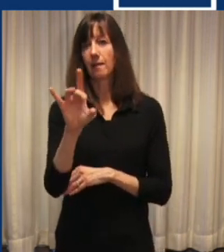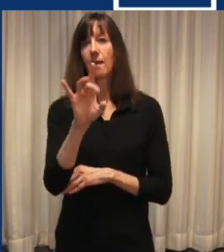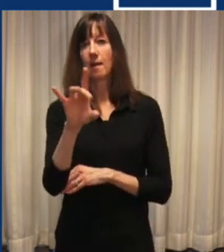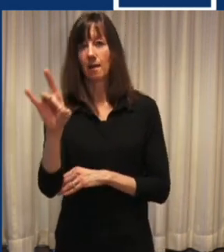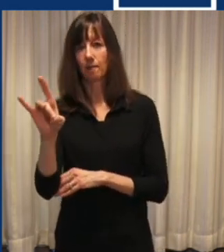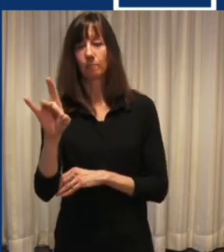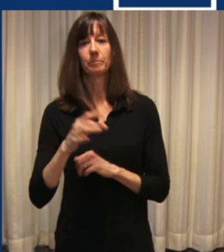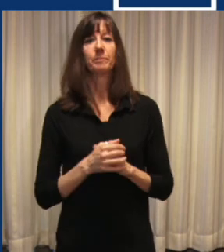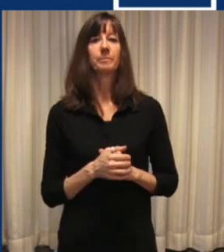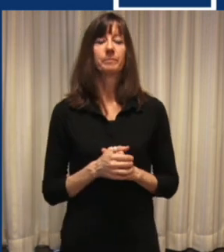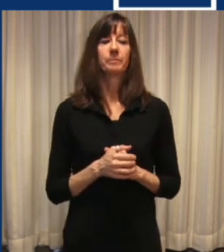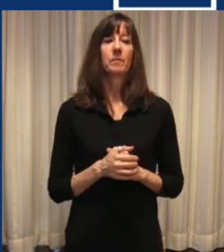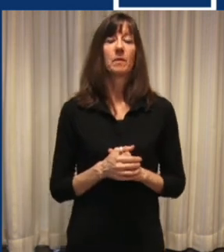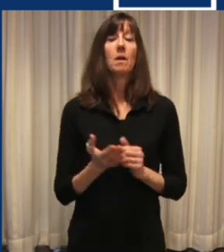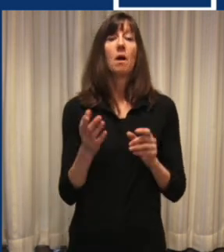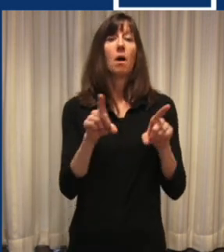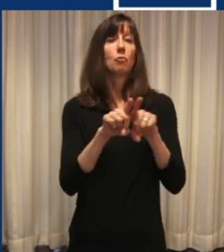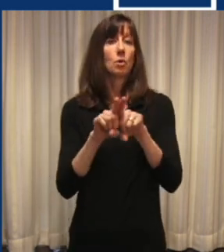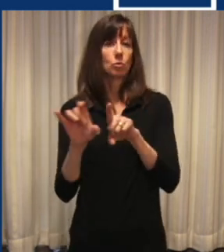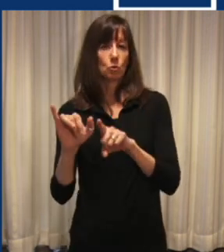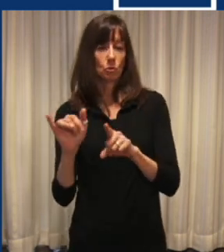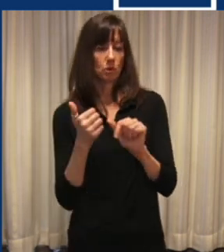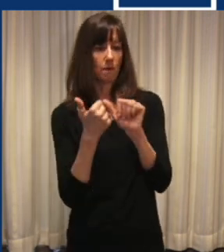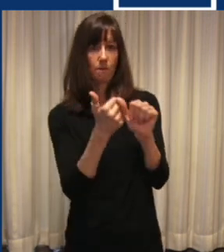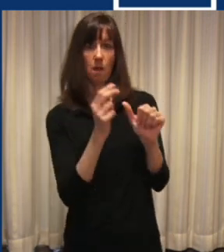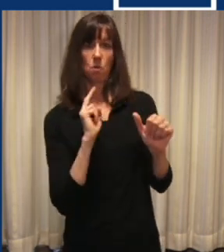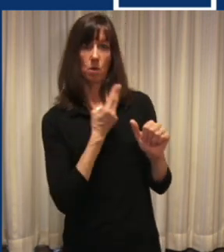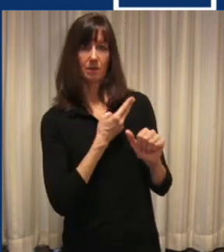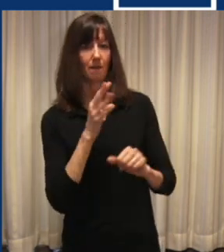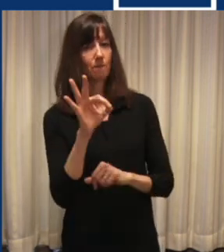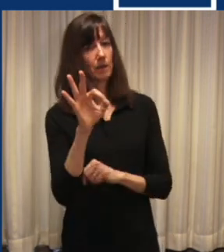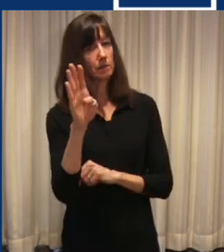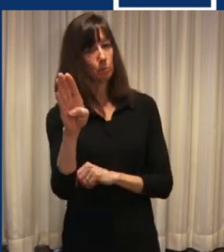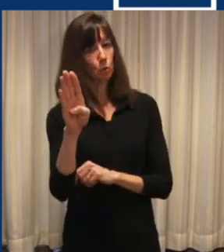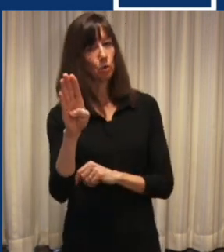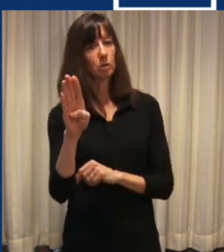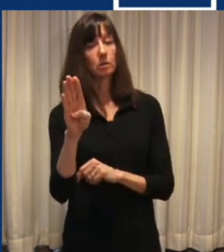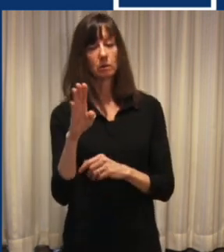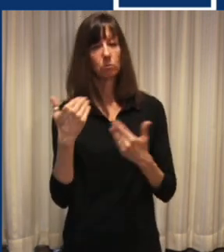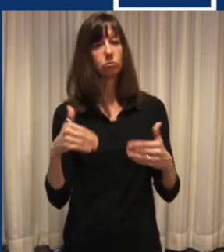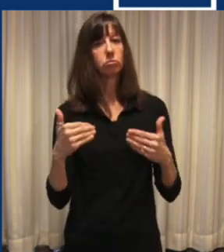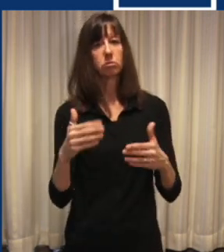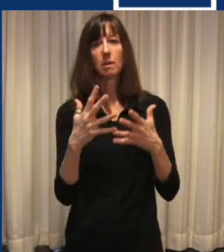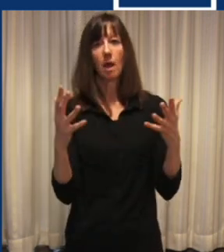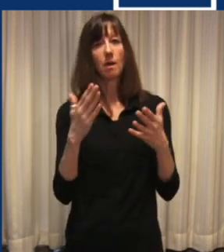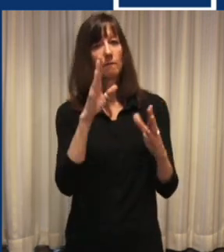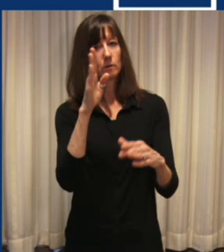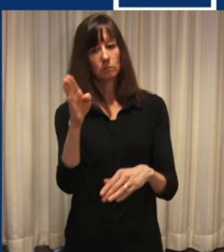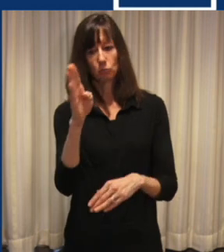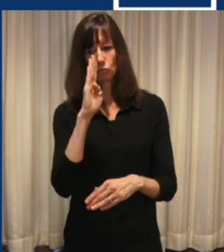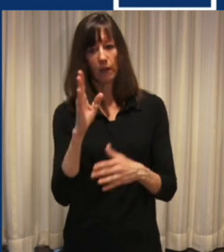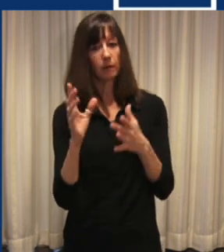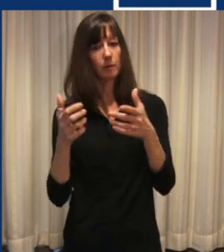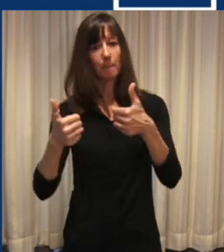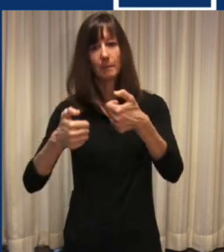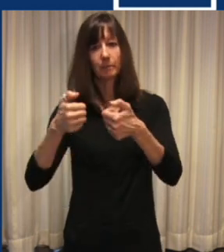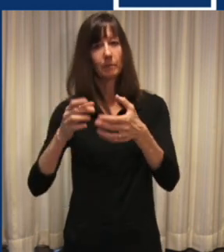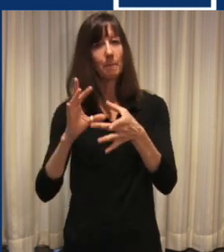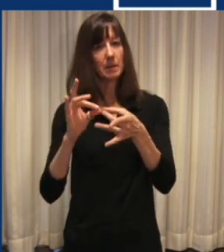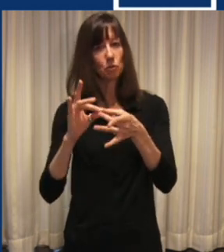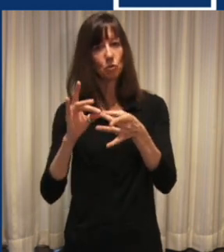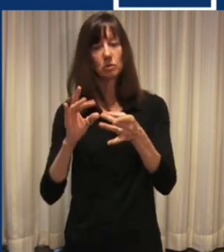845-443-8888. You can also follow us on Facebook. We've gotten lots of great Facebook messages directly. Please keep those